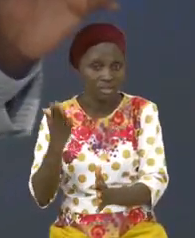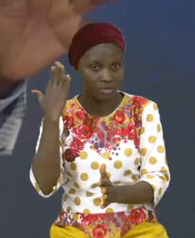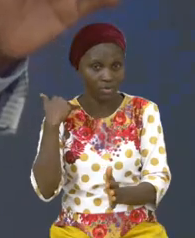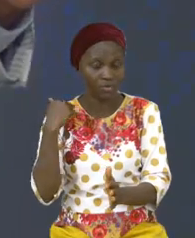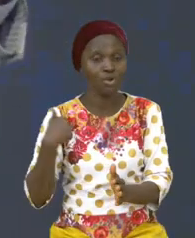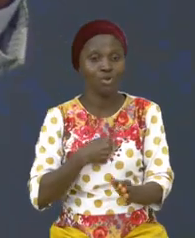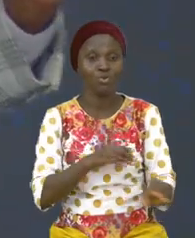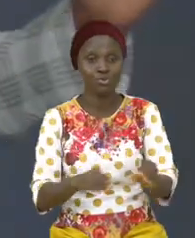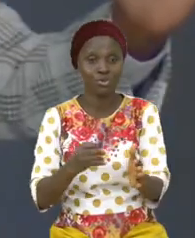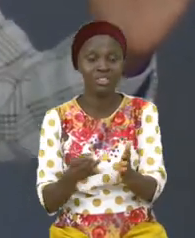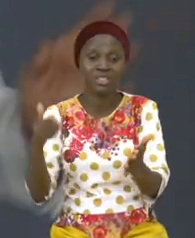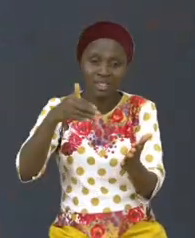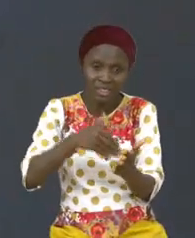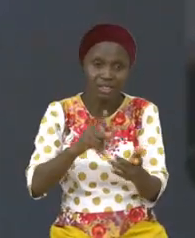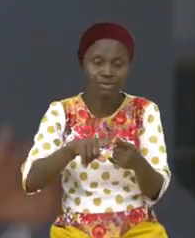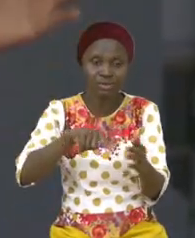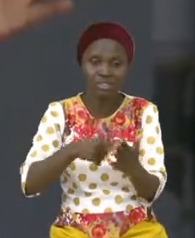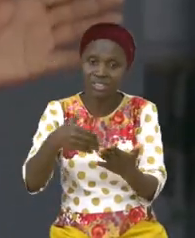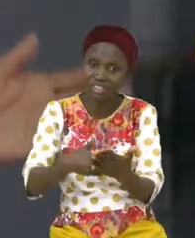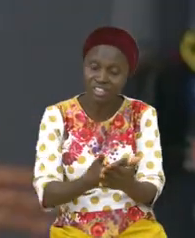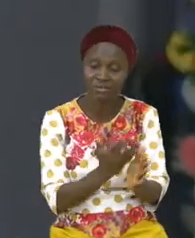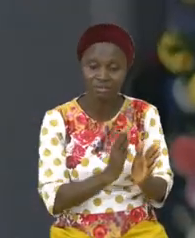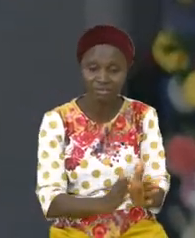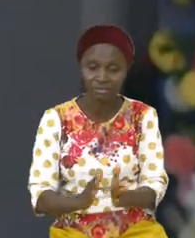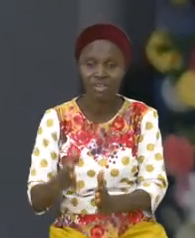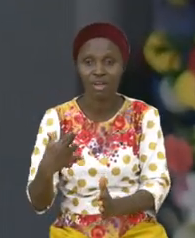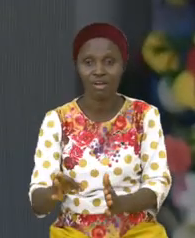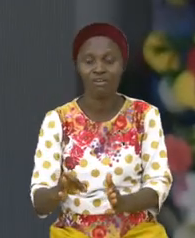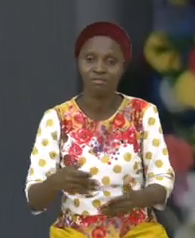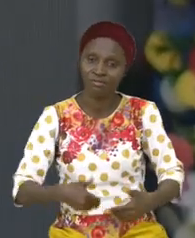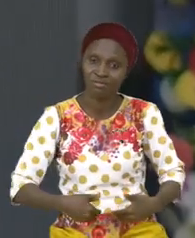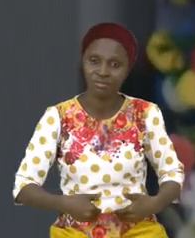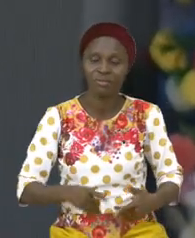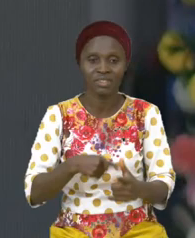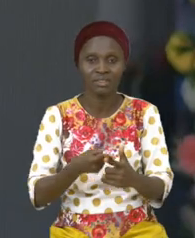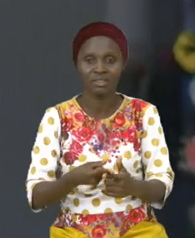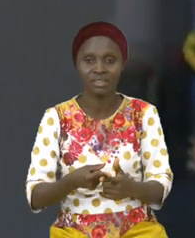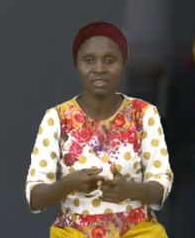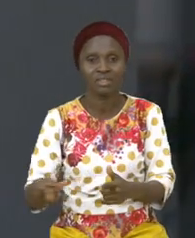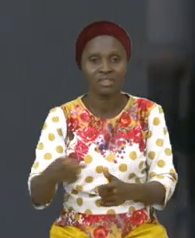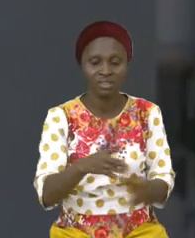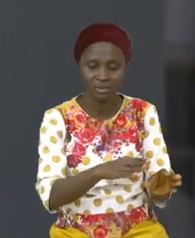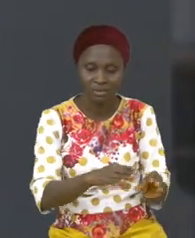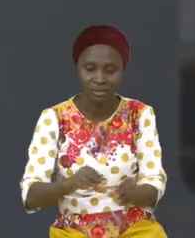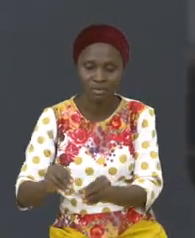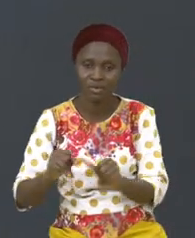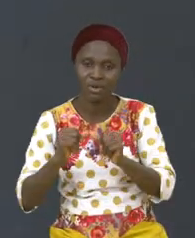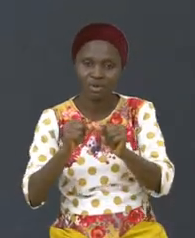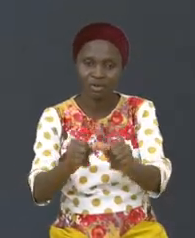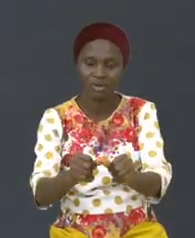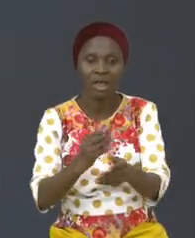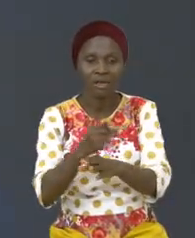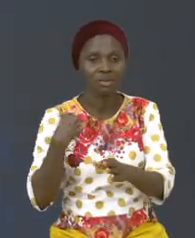it again to this new search, and then they pass on after we enable them, empower